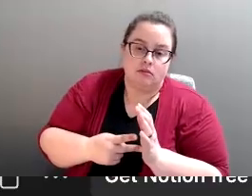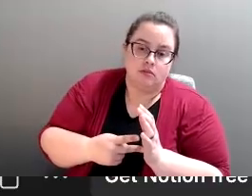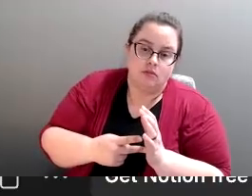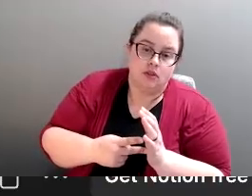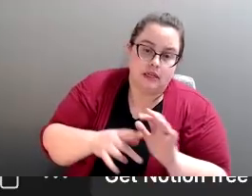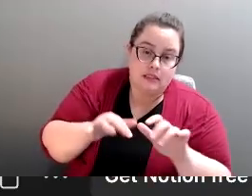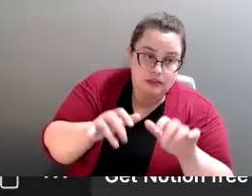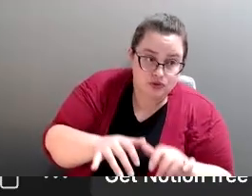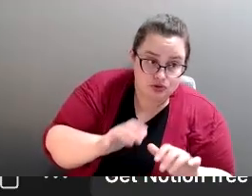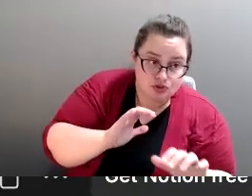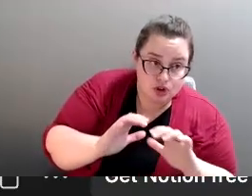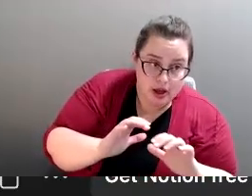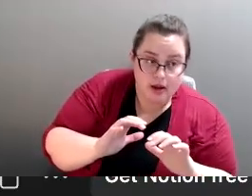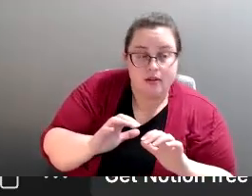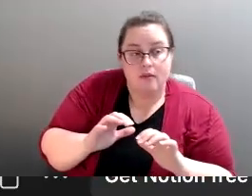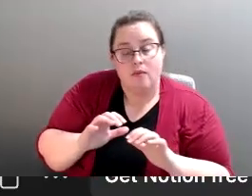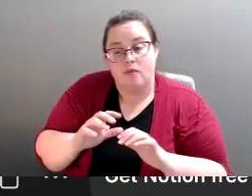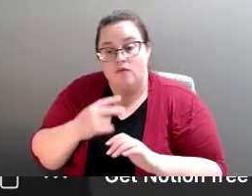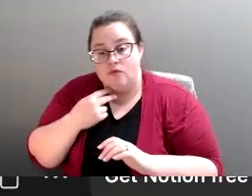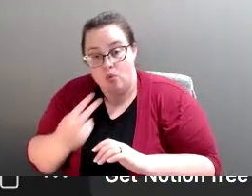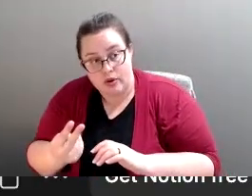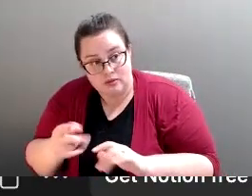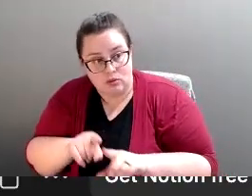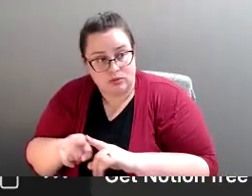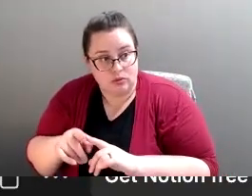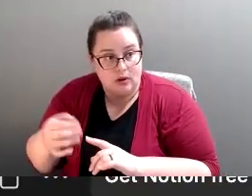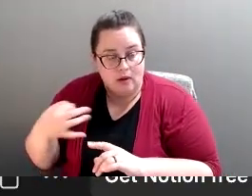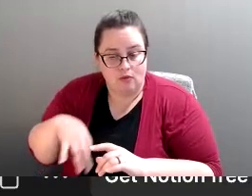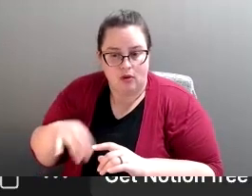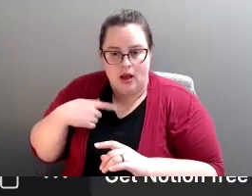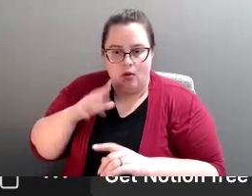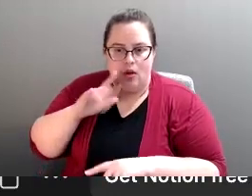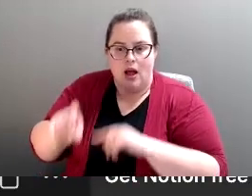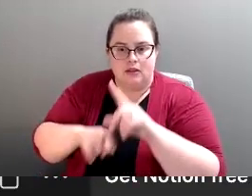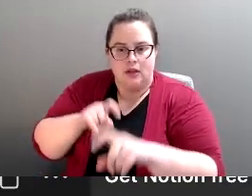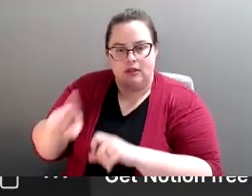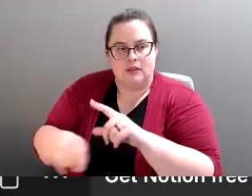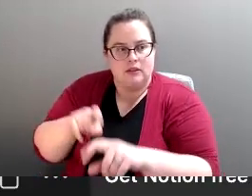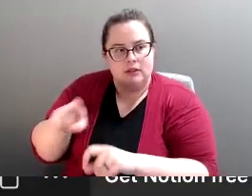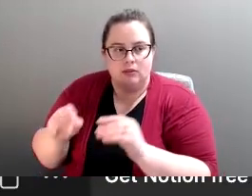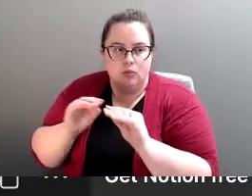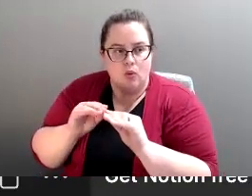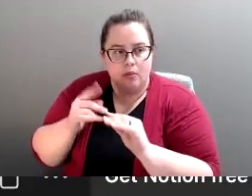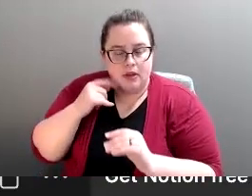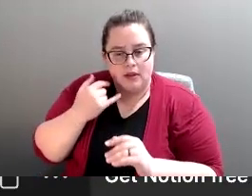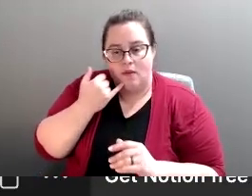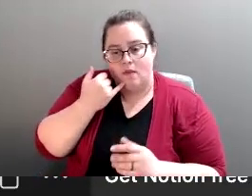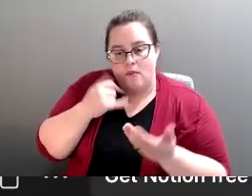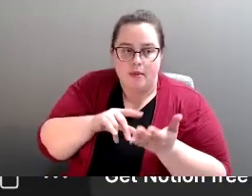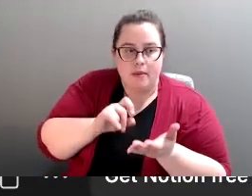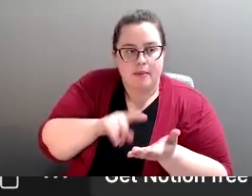voice is really helpful. I find often I will ask it more questions because I can just do it on my phone, about whatever I'm